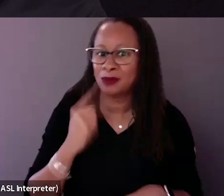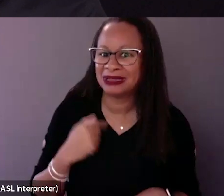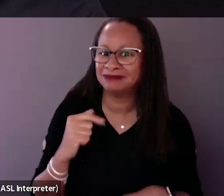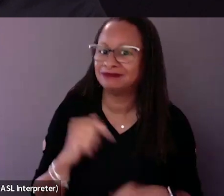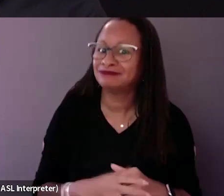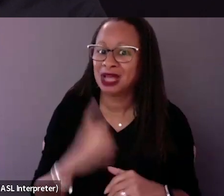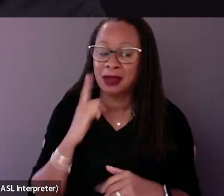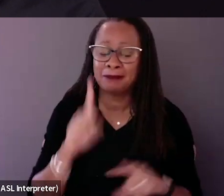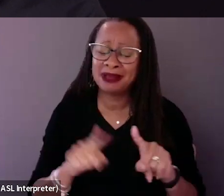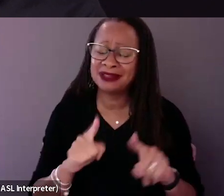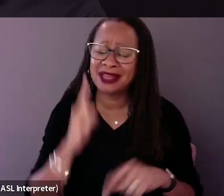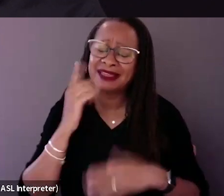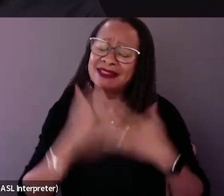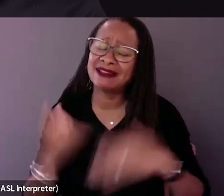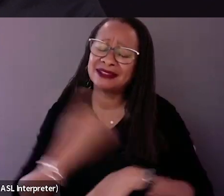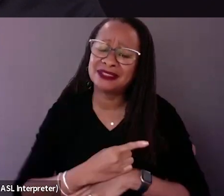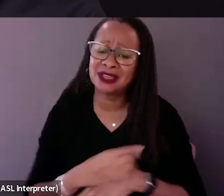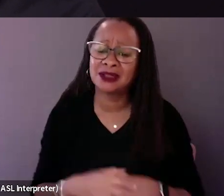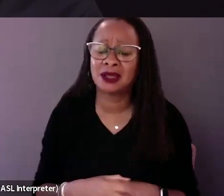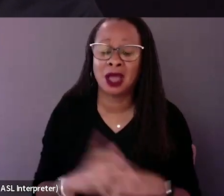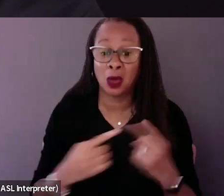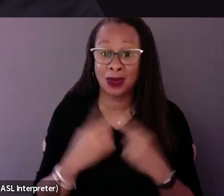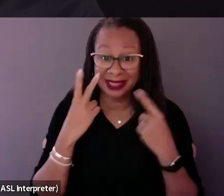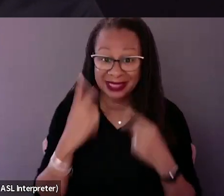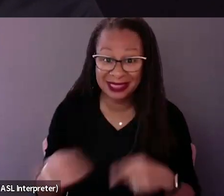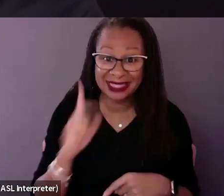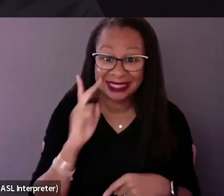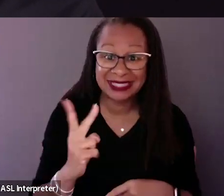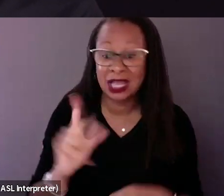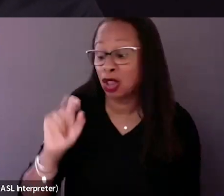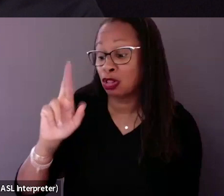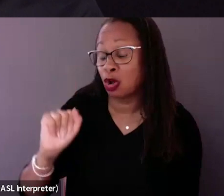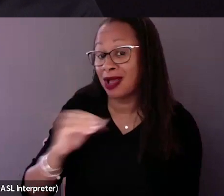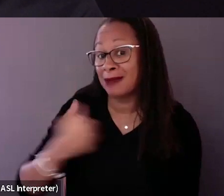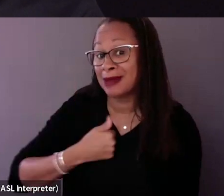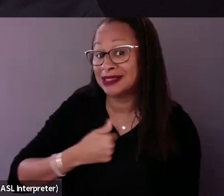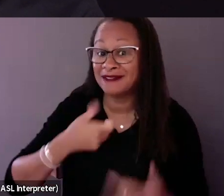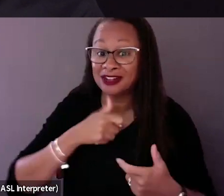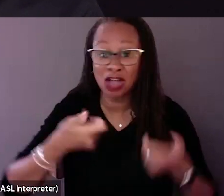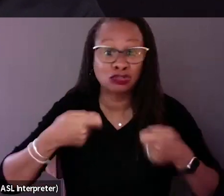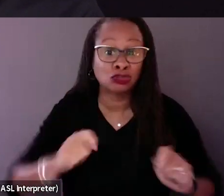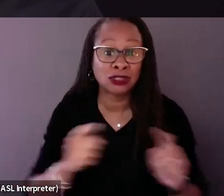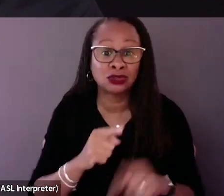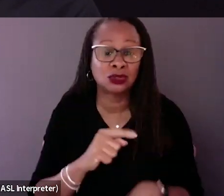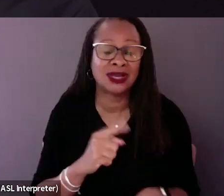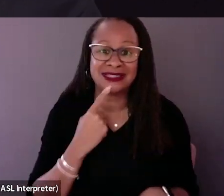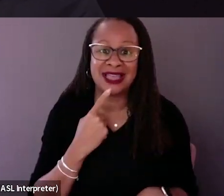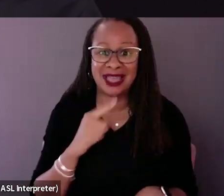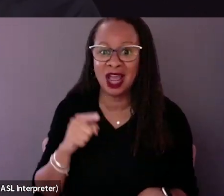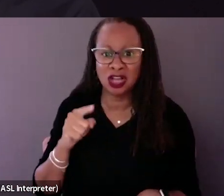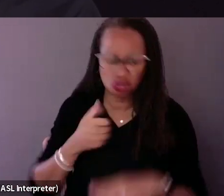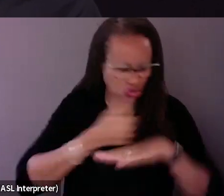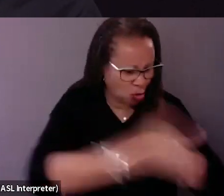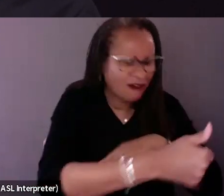But I think at the end of the day, when they see that, Laura and I are not trying to say, hey, this is your